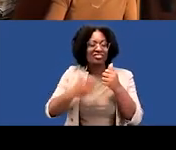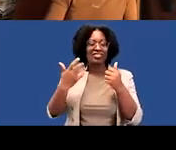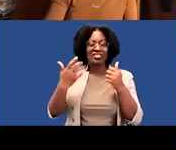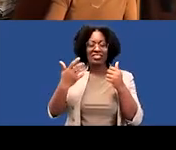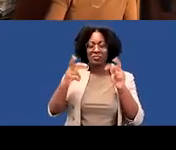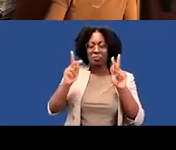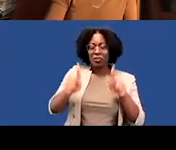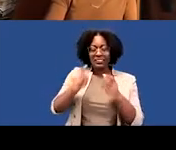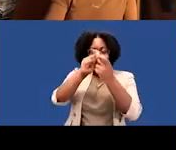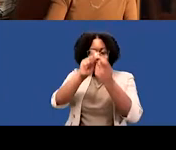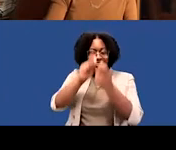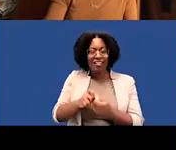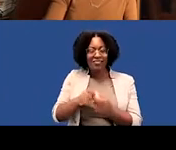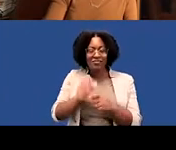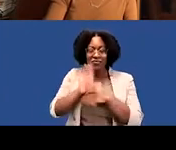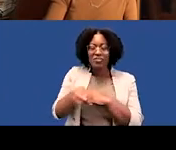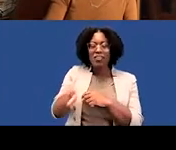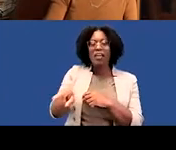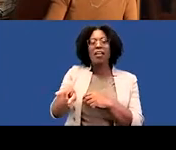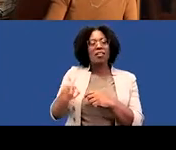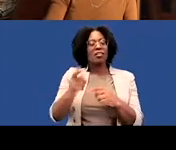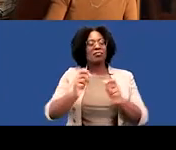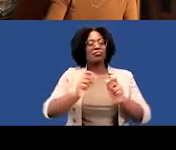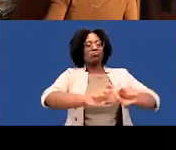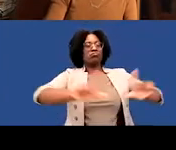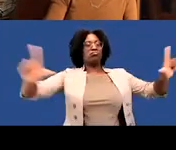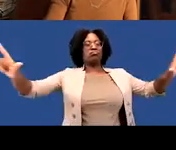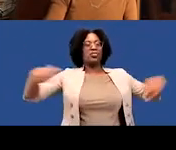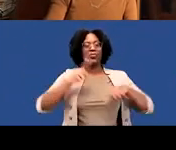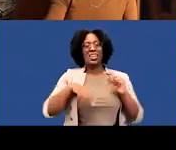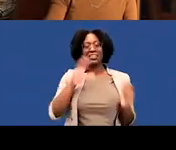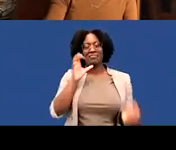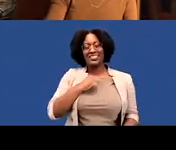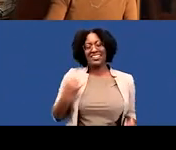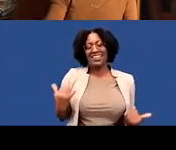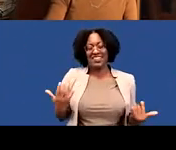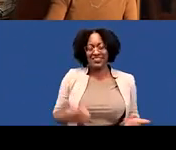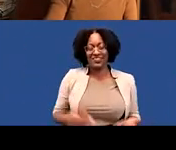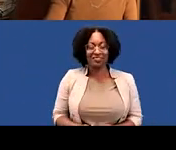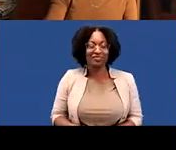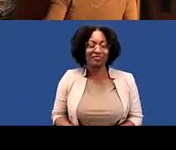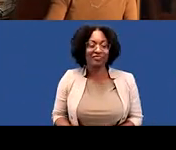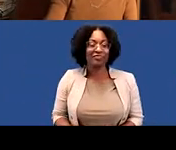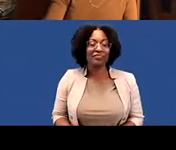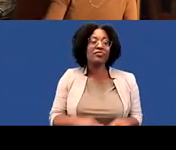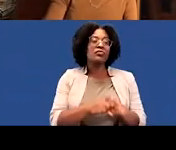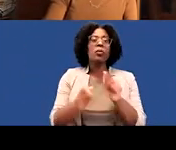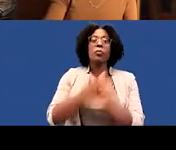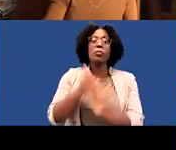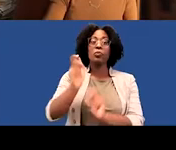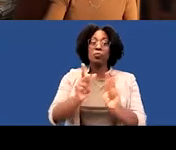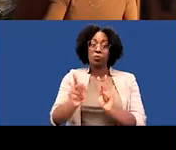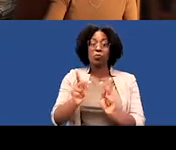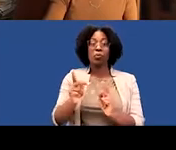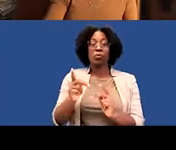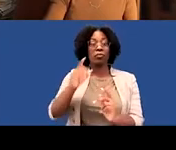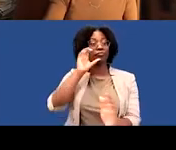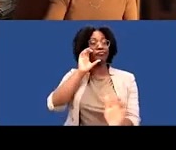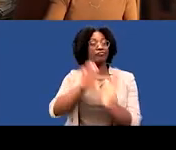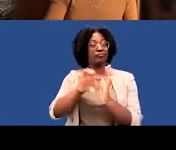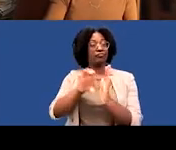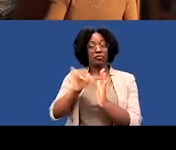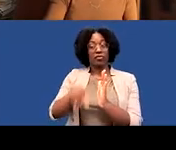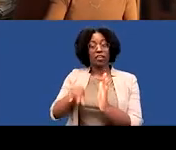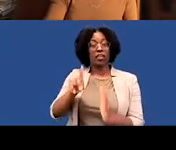Here's another view. And most of the people in Pursuit are from New York, are based in New